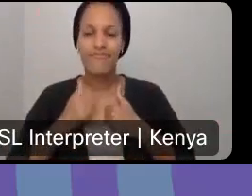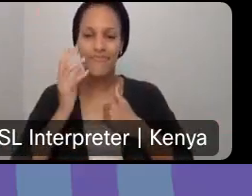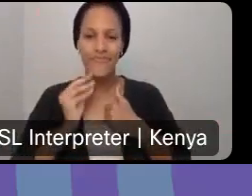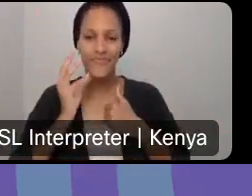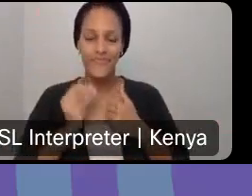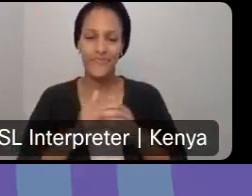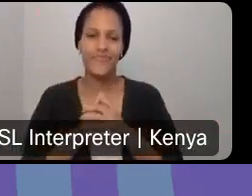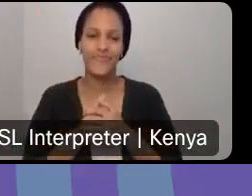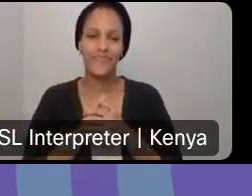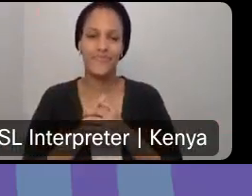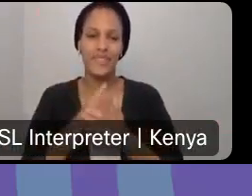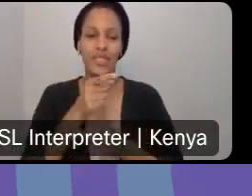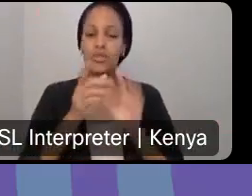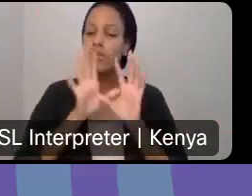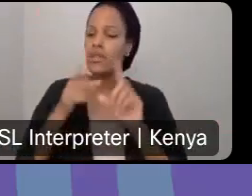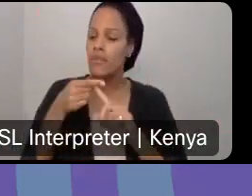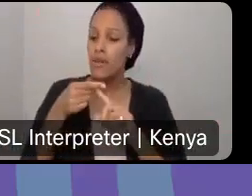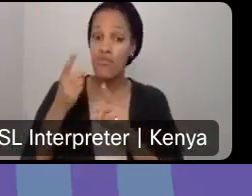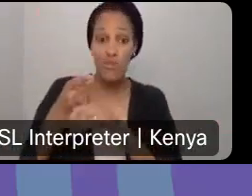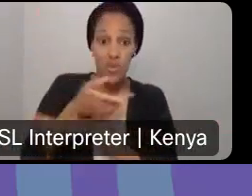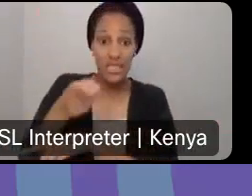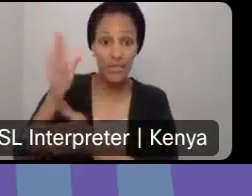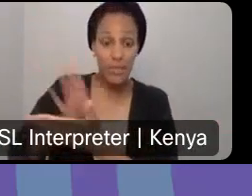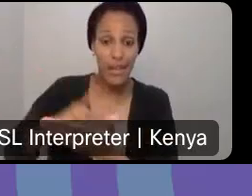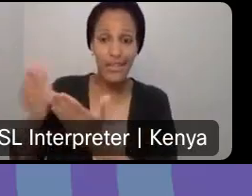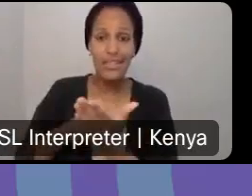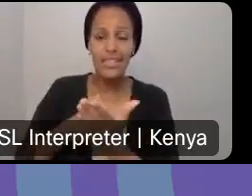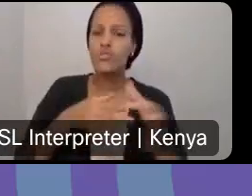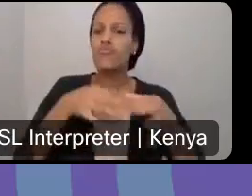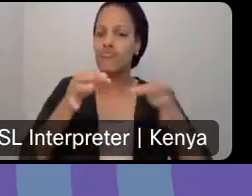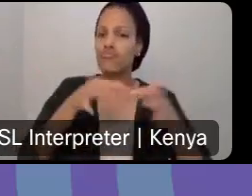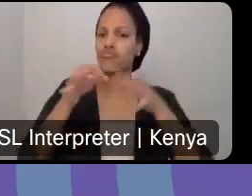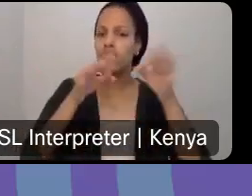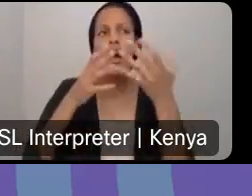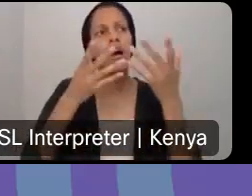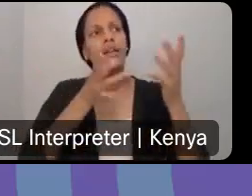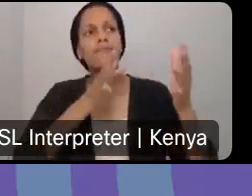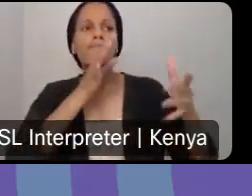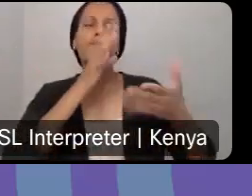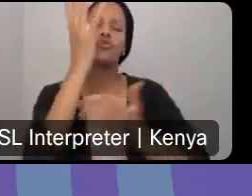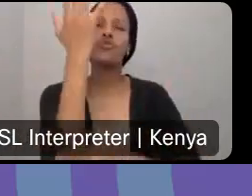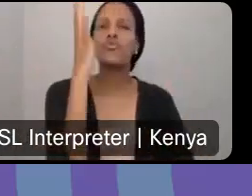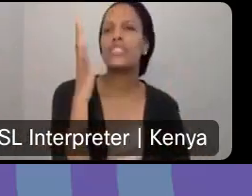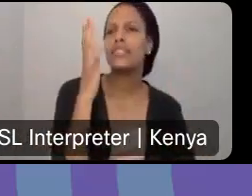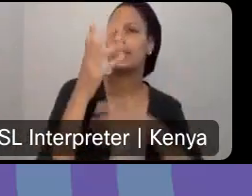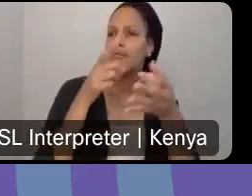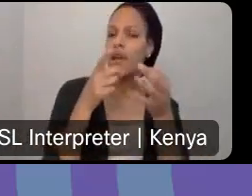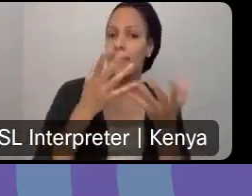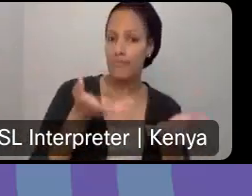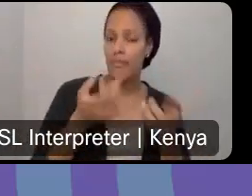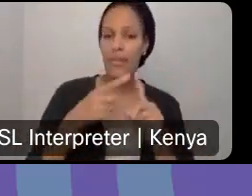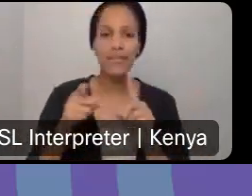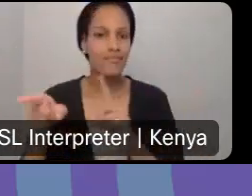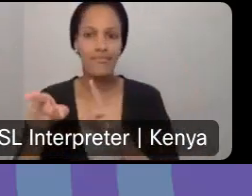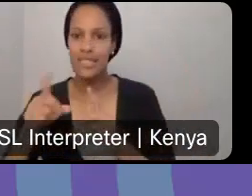of a tree before creating this painting. Her artwork was a way for her to find peace and calm